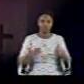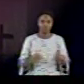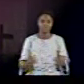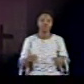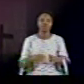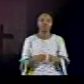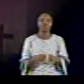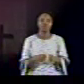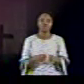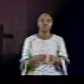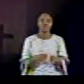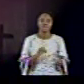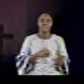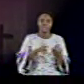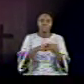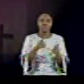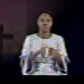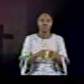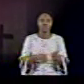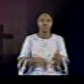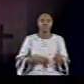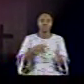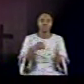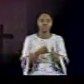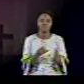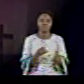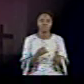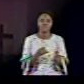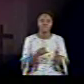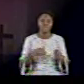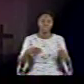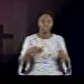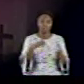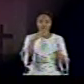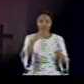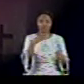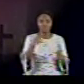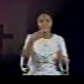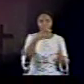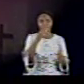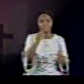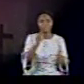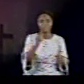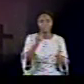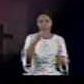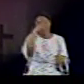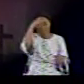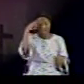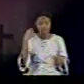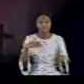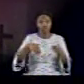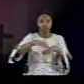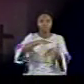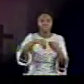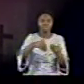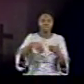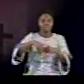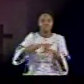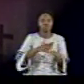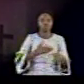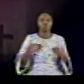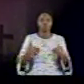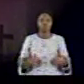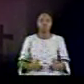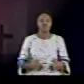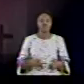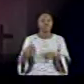I begin to feel it all over my body. Since then, no problem